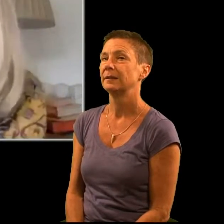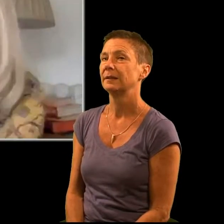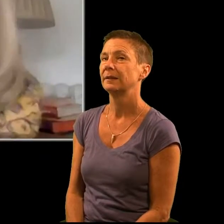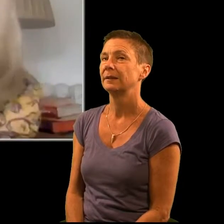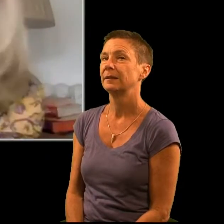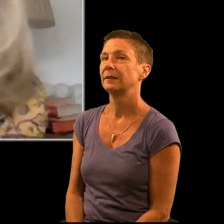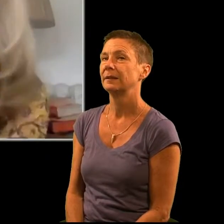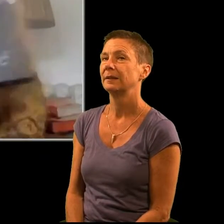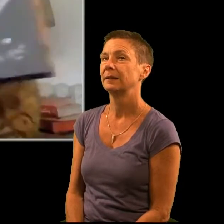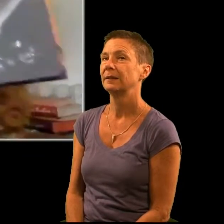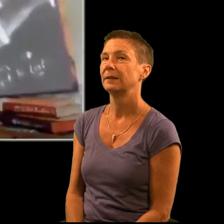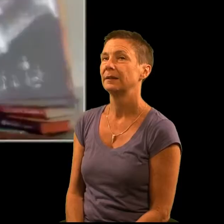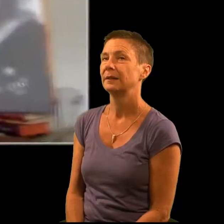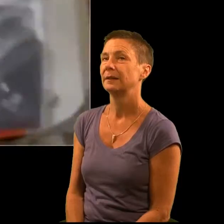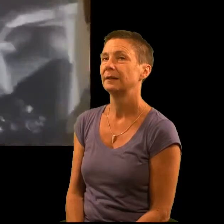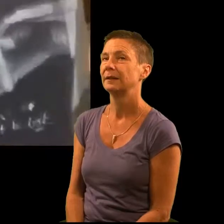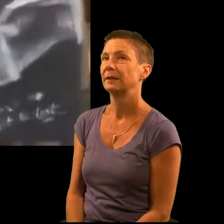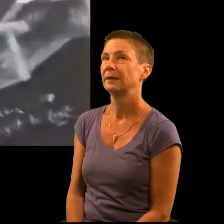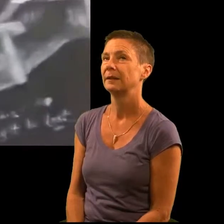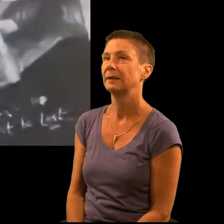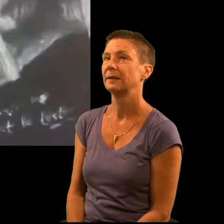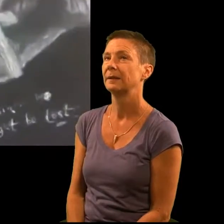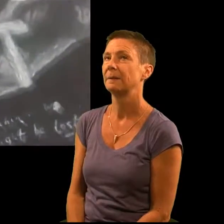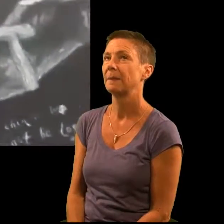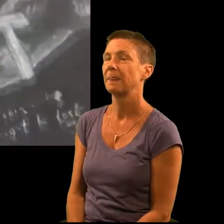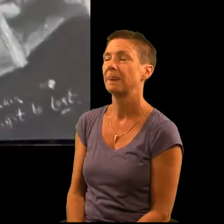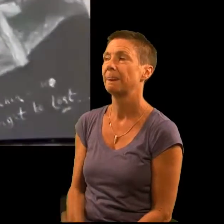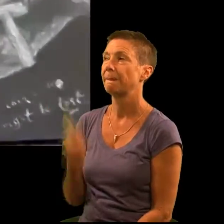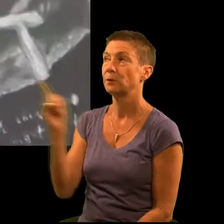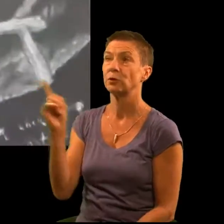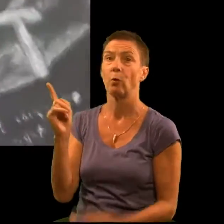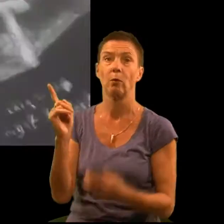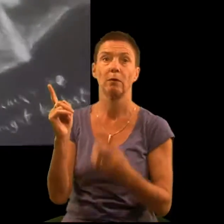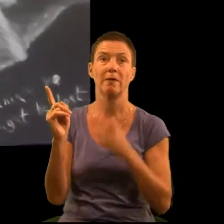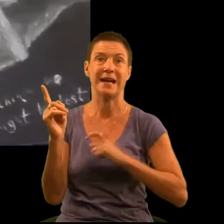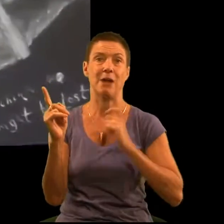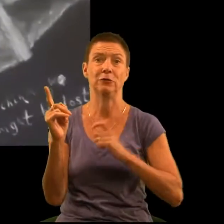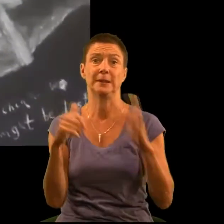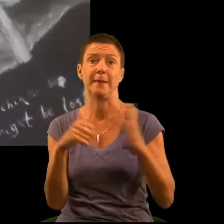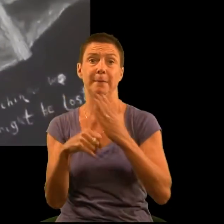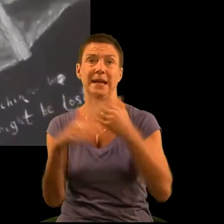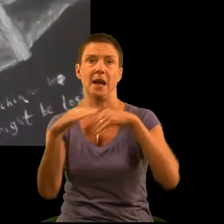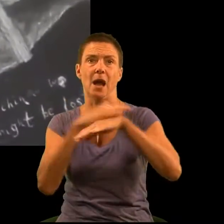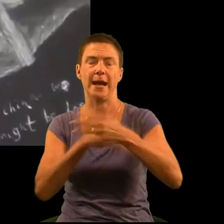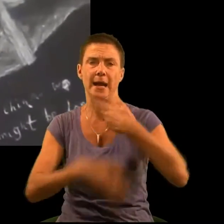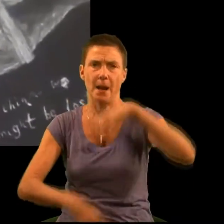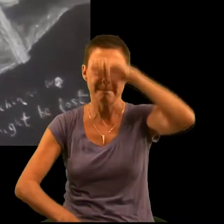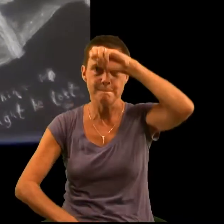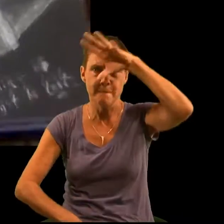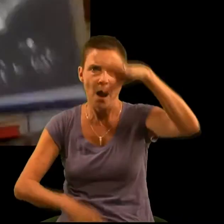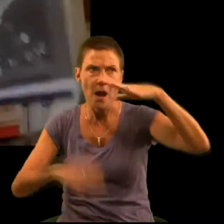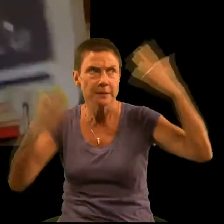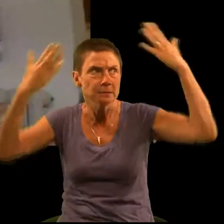They're pretty snappily. They're in this mine. Can you see? They're in a mine,